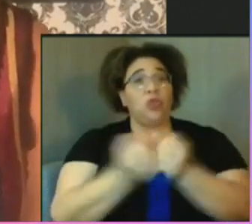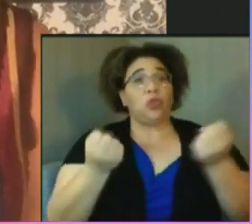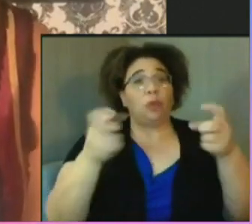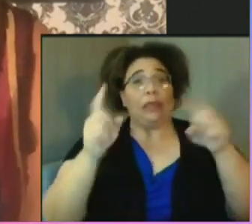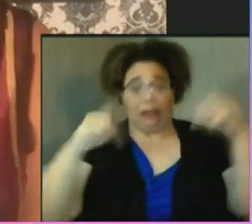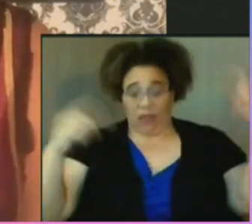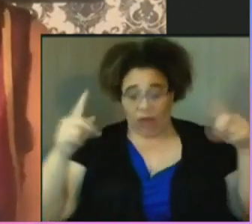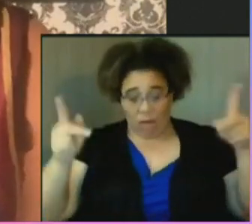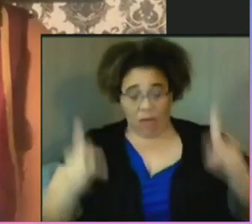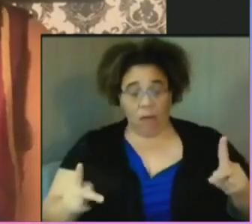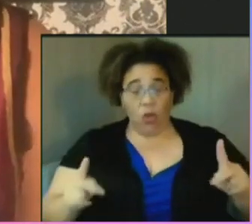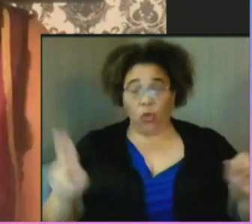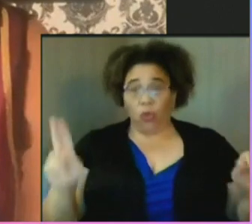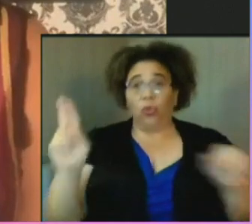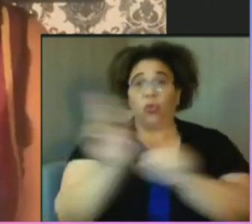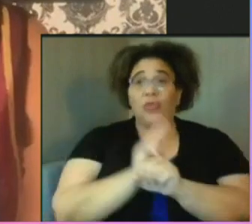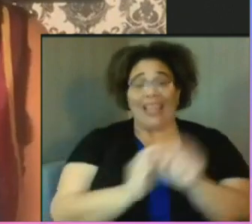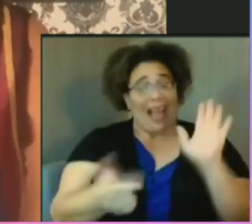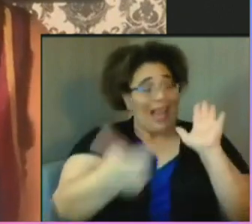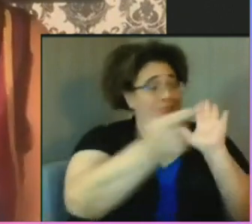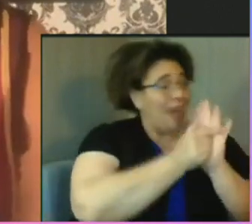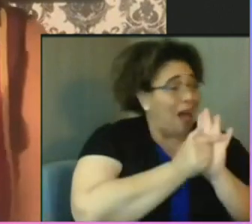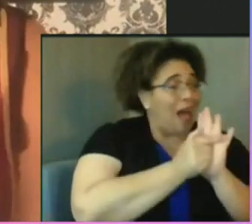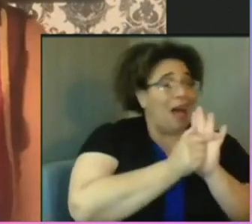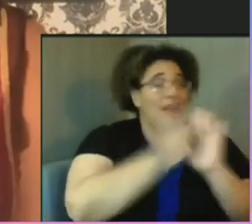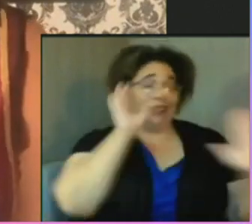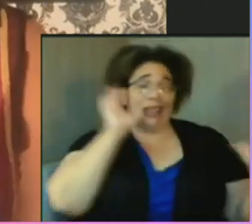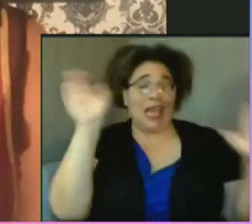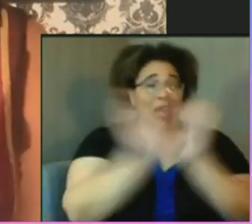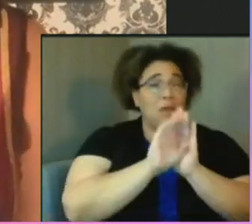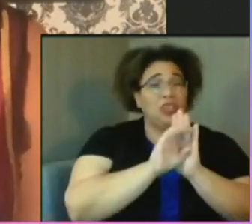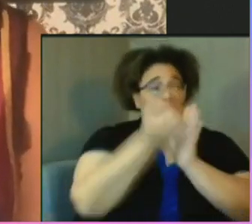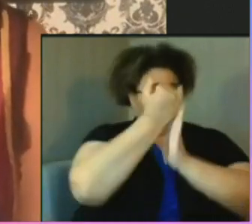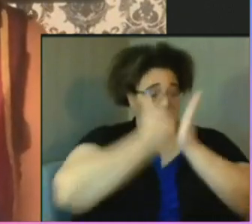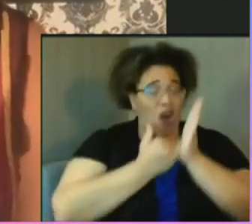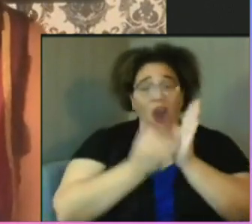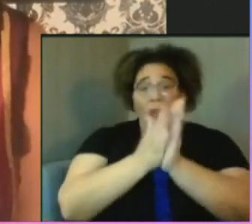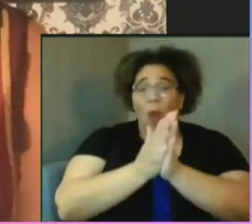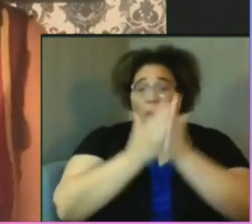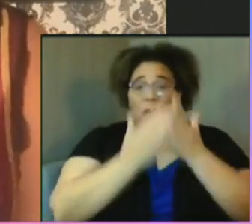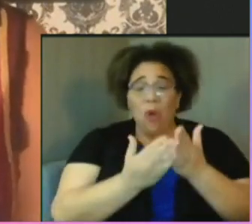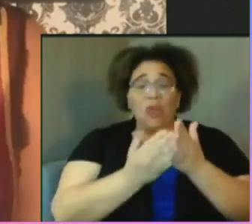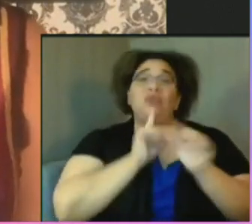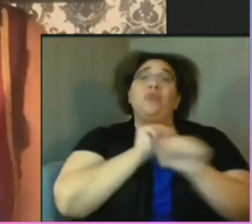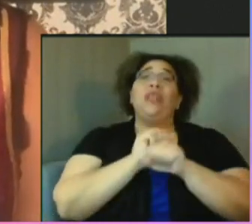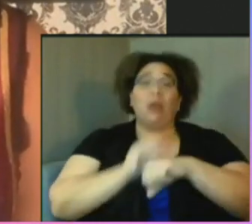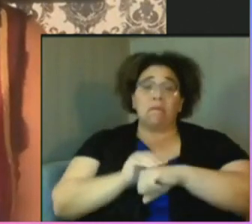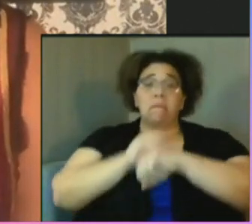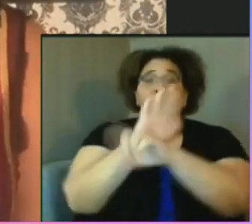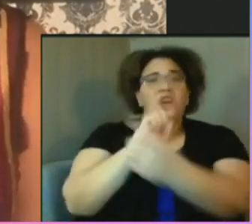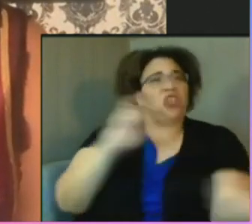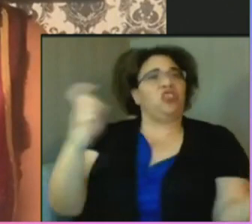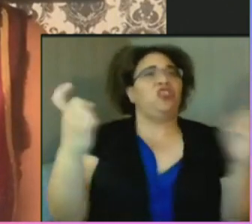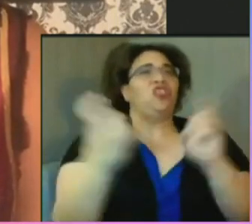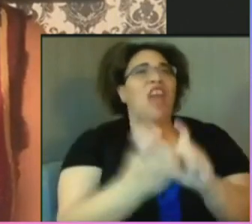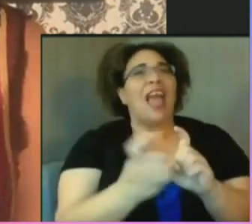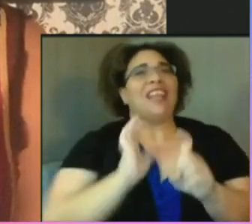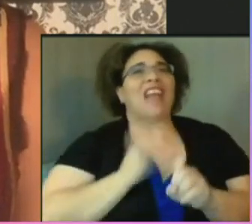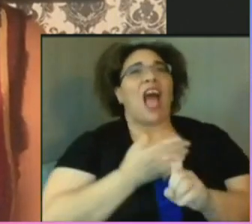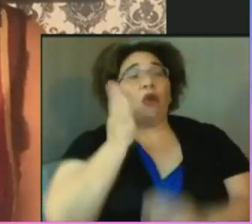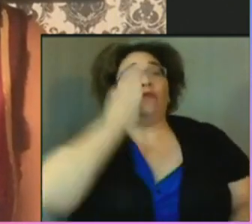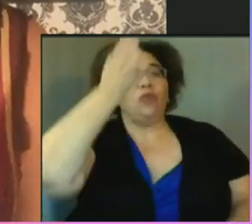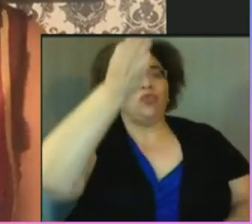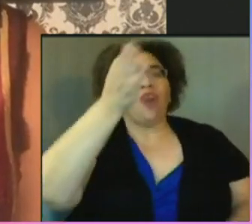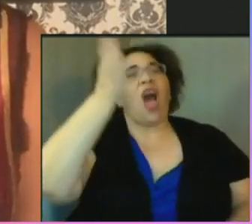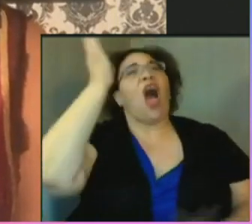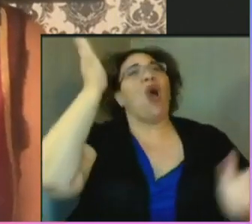who are using law and visual images and books and artistry to shape and change our future. I hope that you end tonight with an idea that